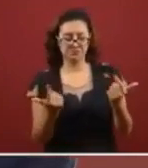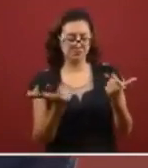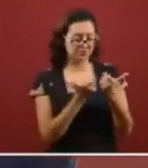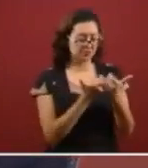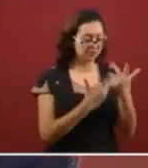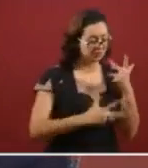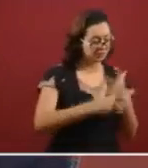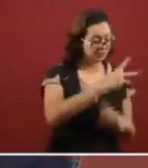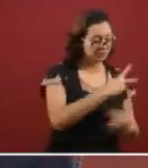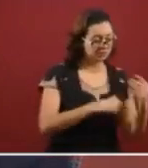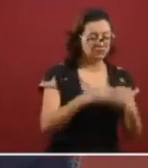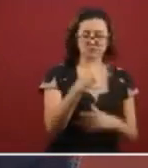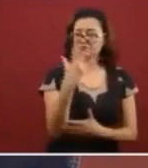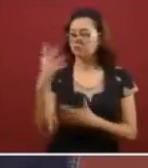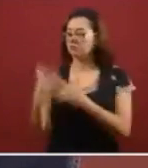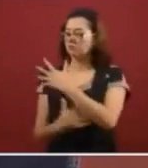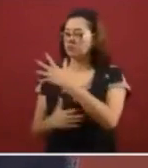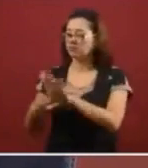or greater,